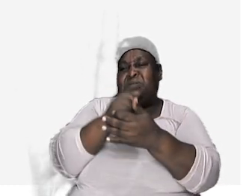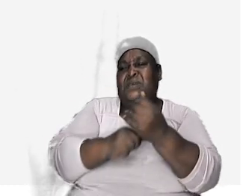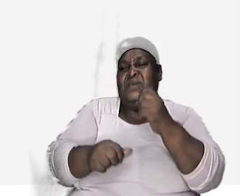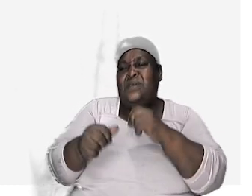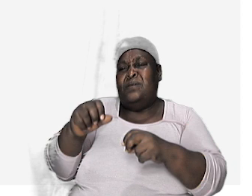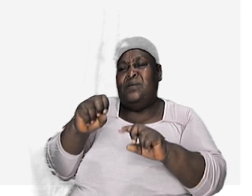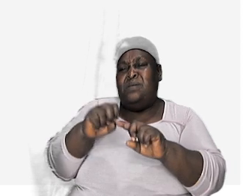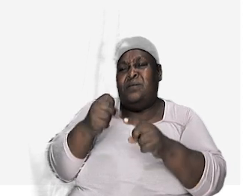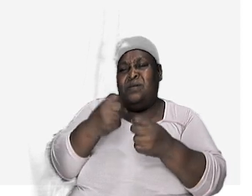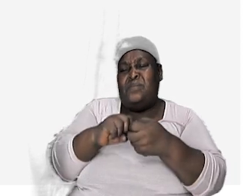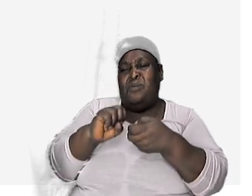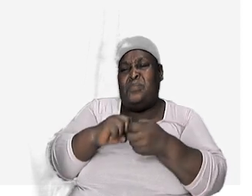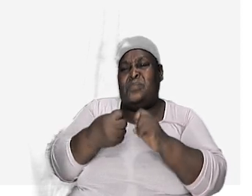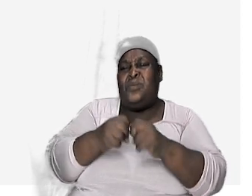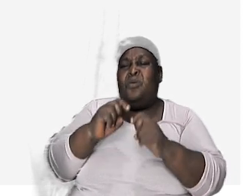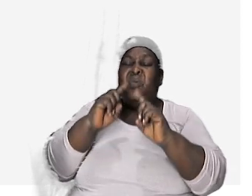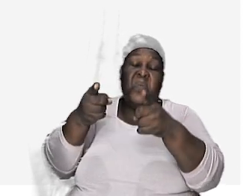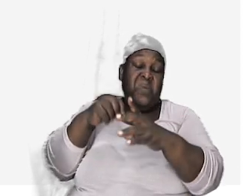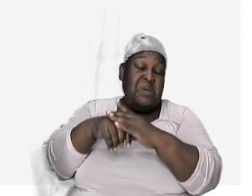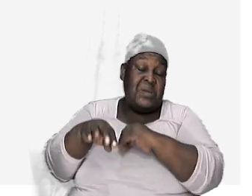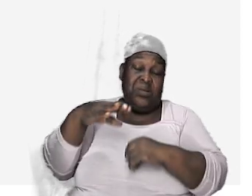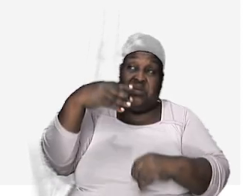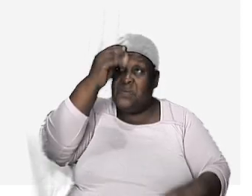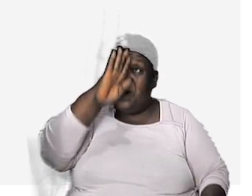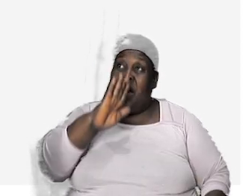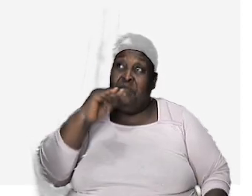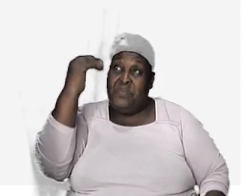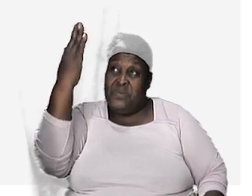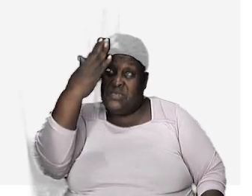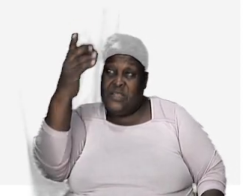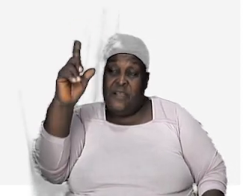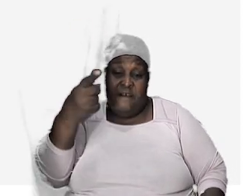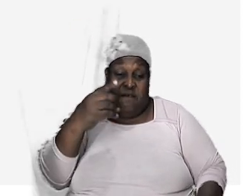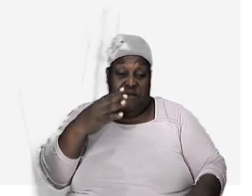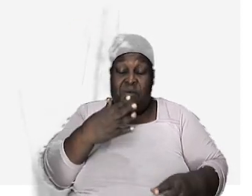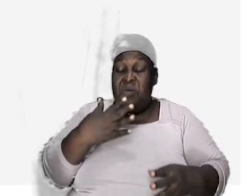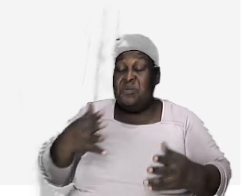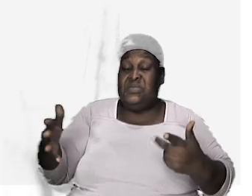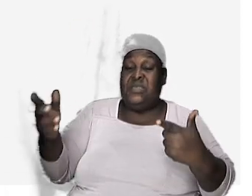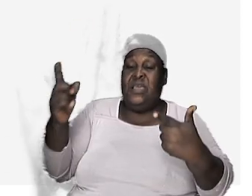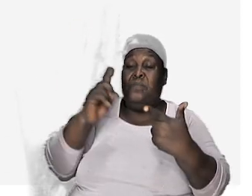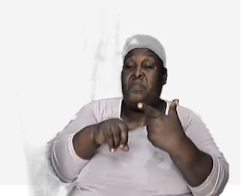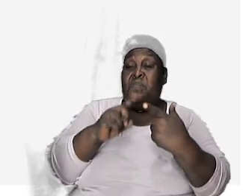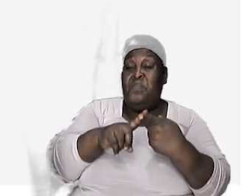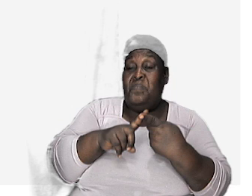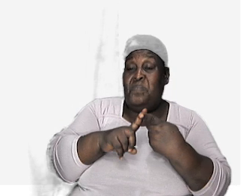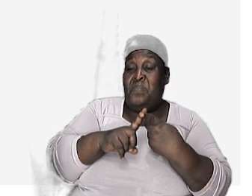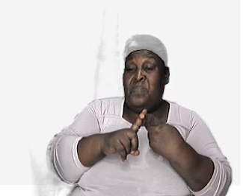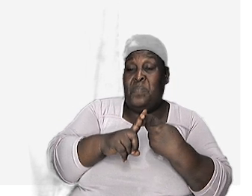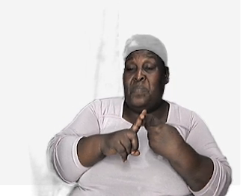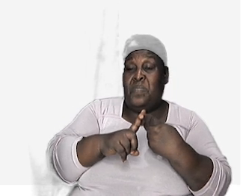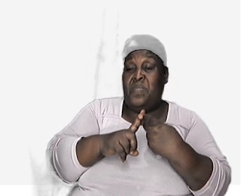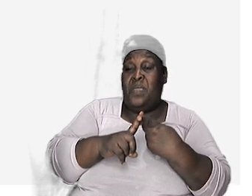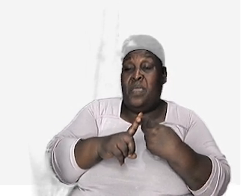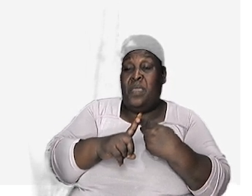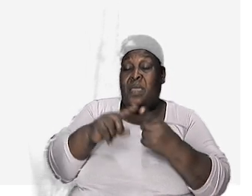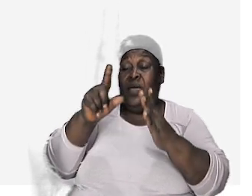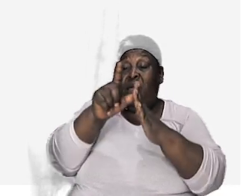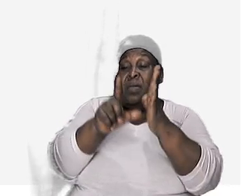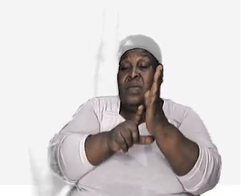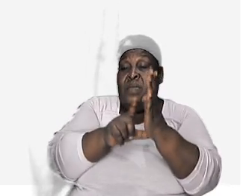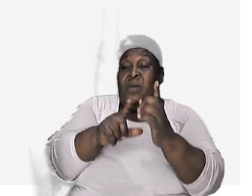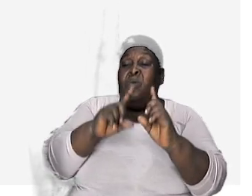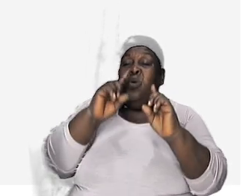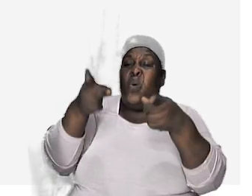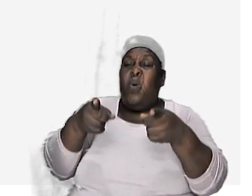the presence of God, to get into the presence of God, the first thing we had to do was to go to the, if you can remember from the first lesson, was